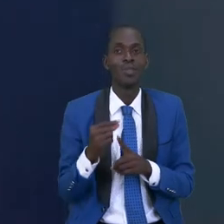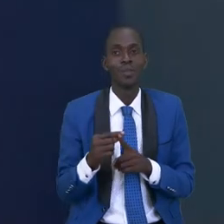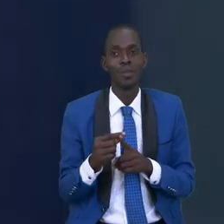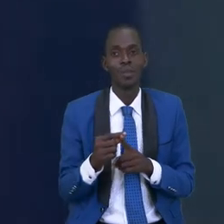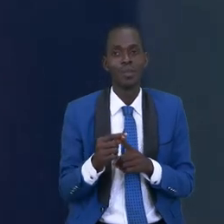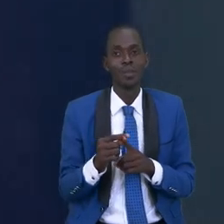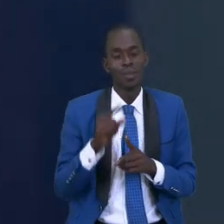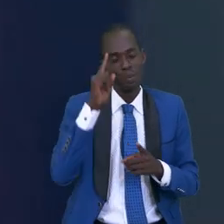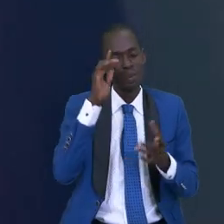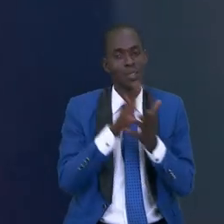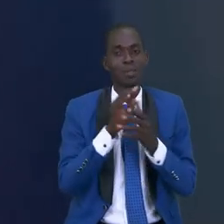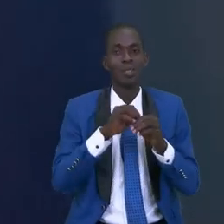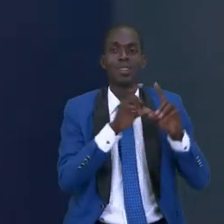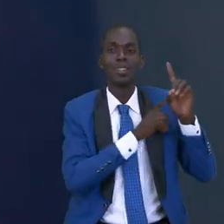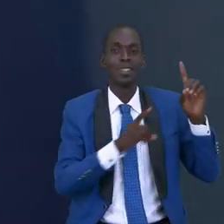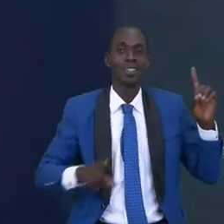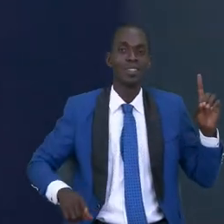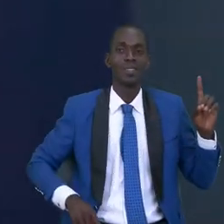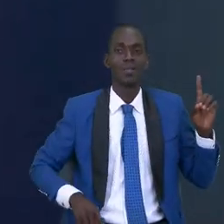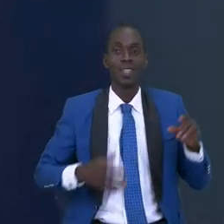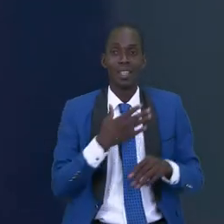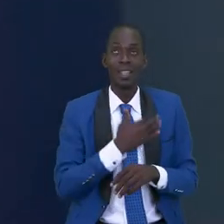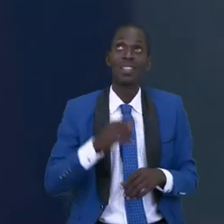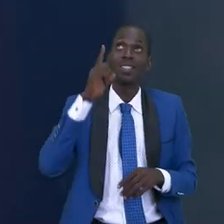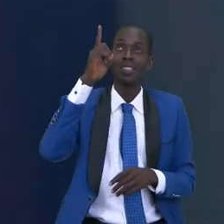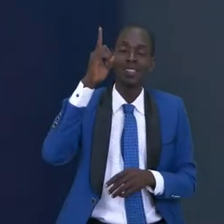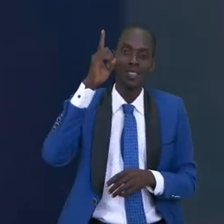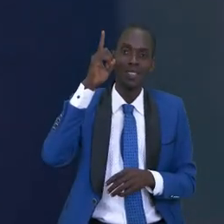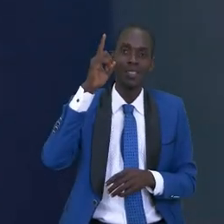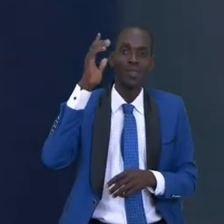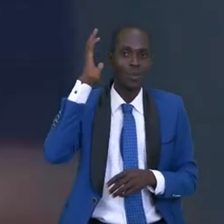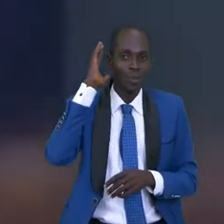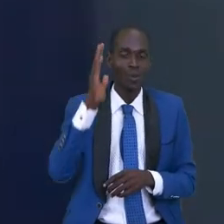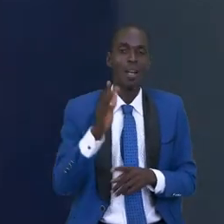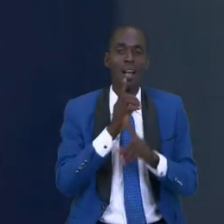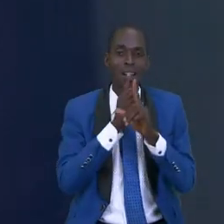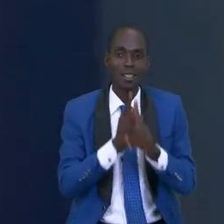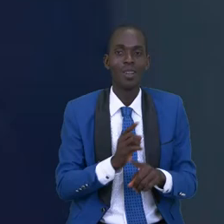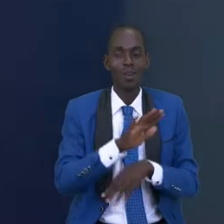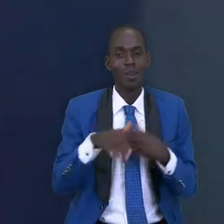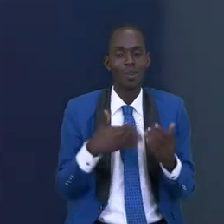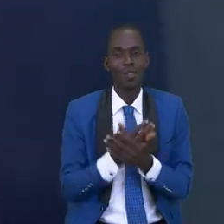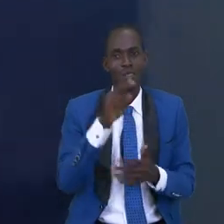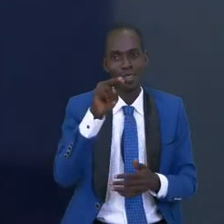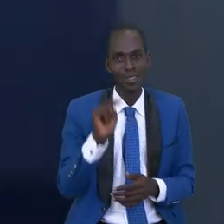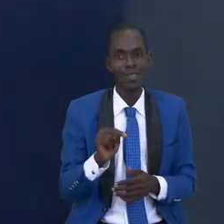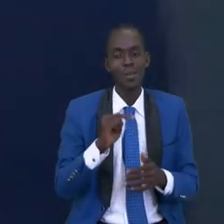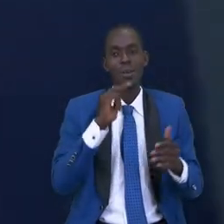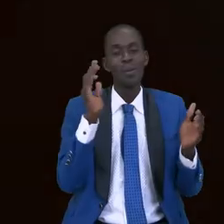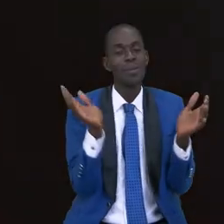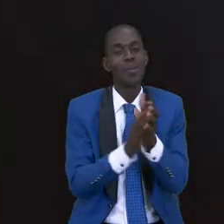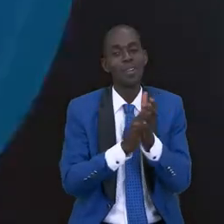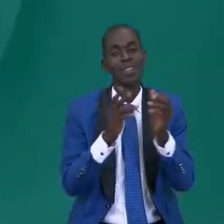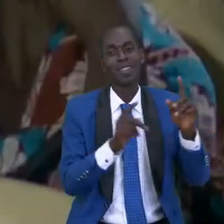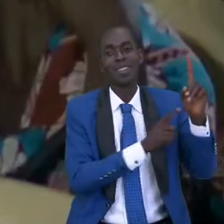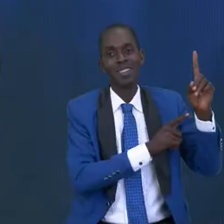Trust in the Lord. And he will answer all your needs. Praise the